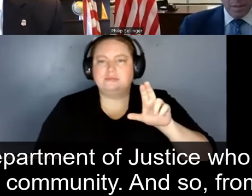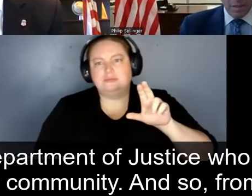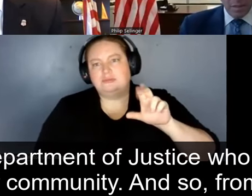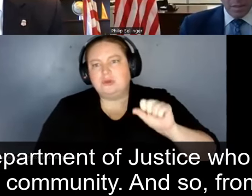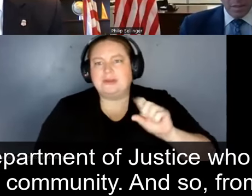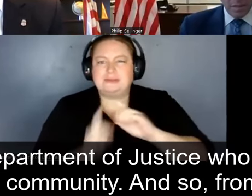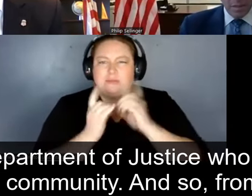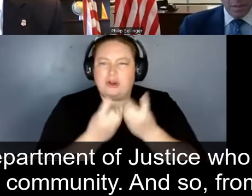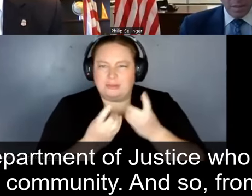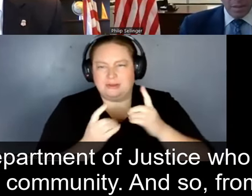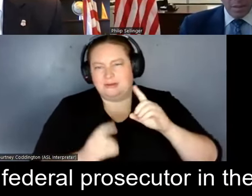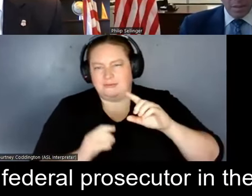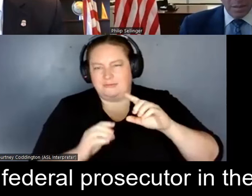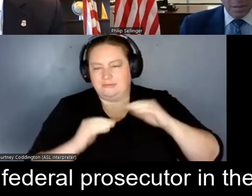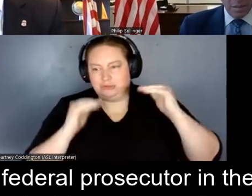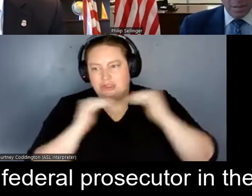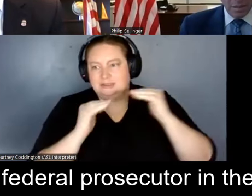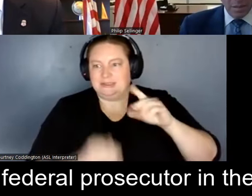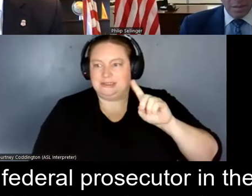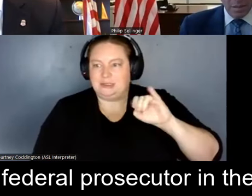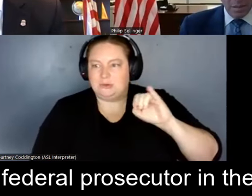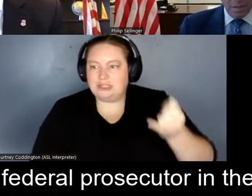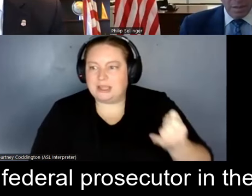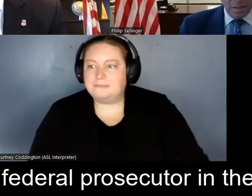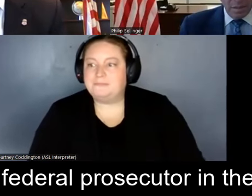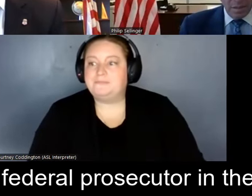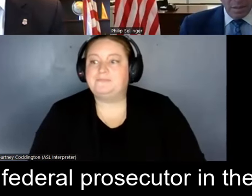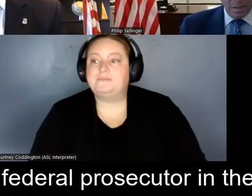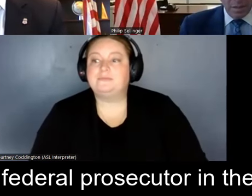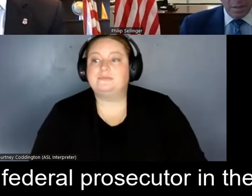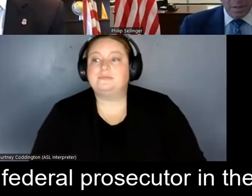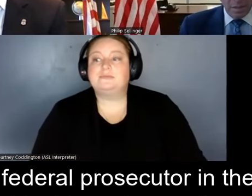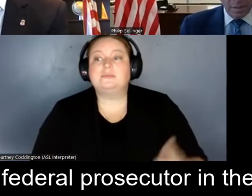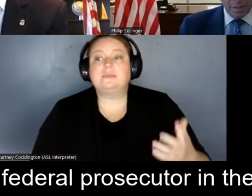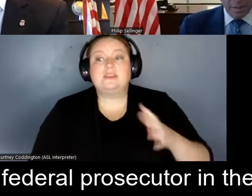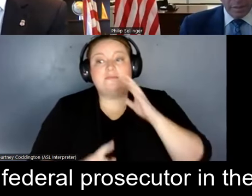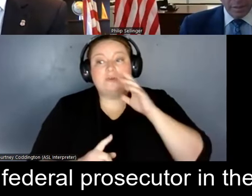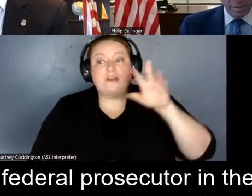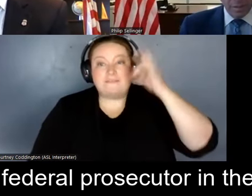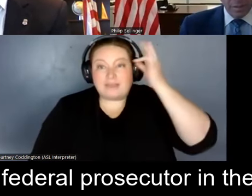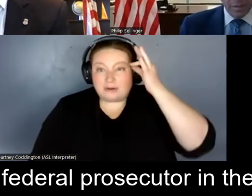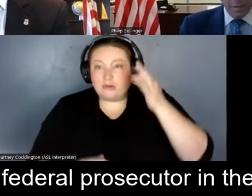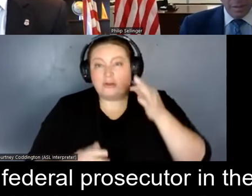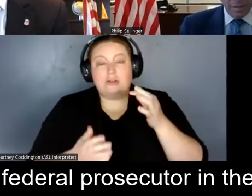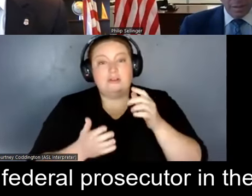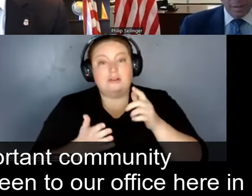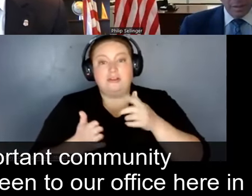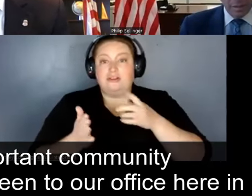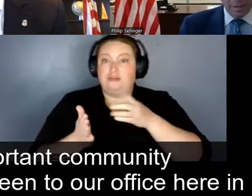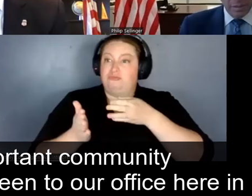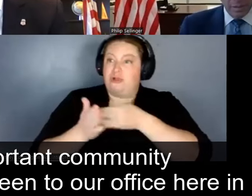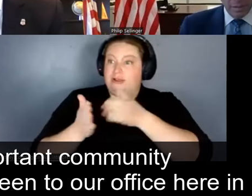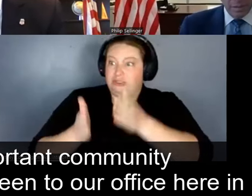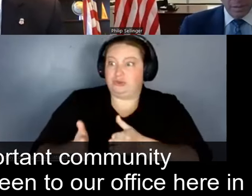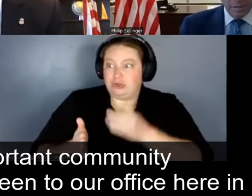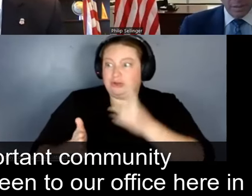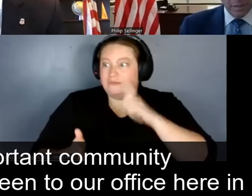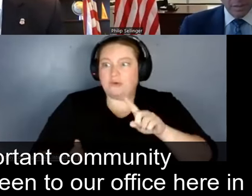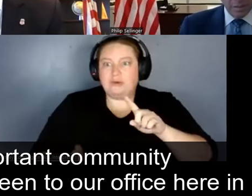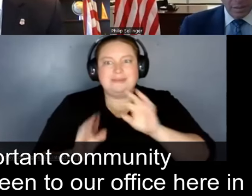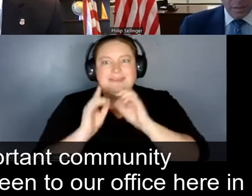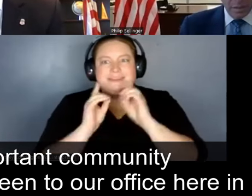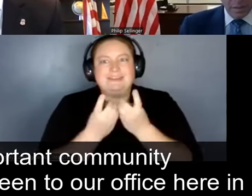community. And so from my experience being a federal prosecutor in the Middle District of Florida, I've known for a long time how